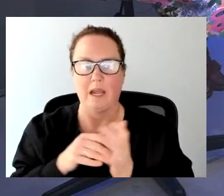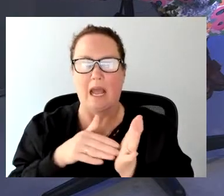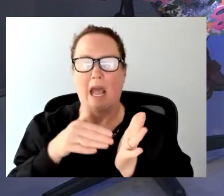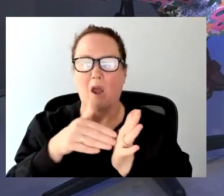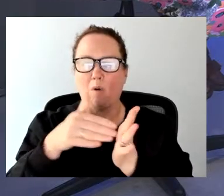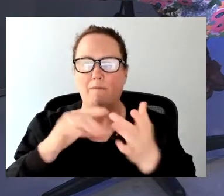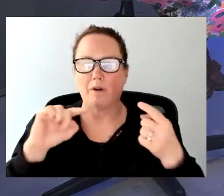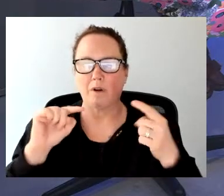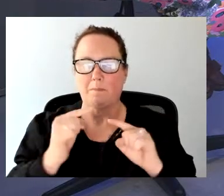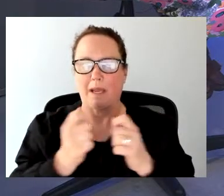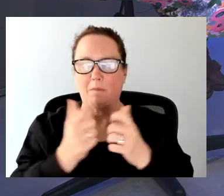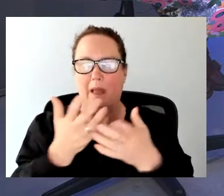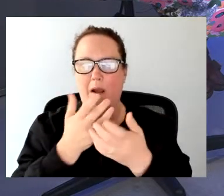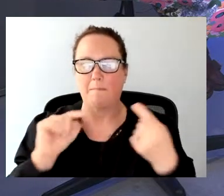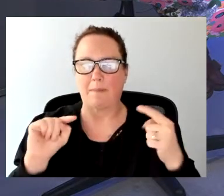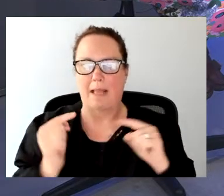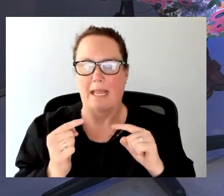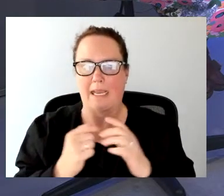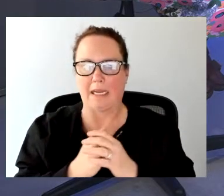pain-free?